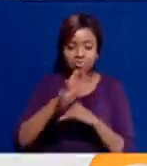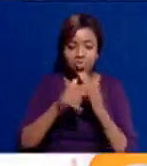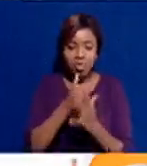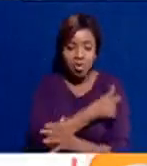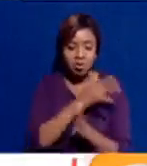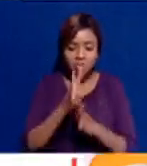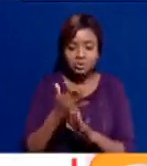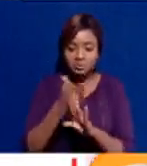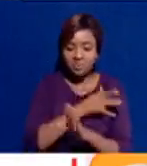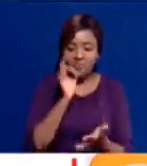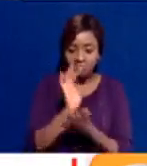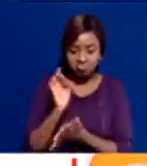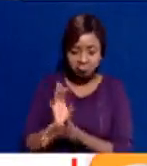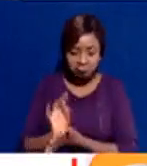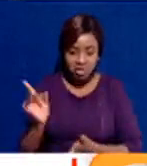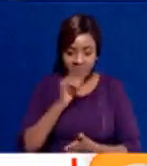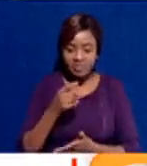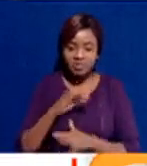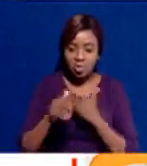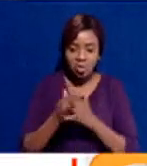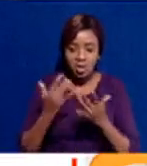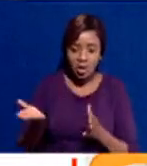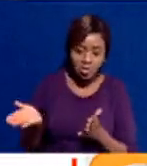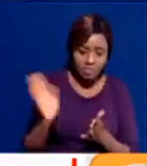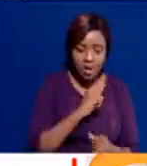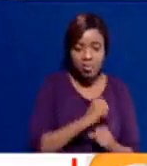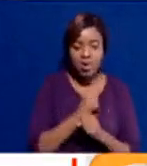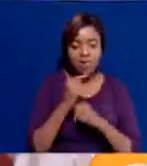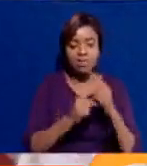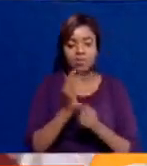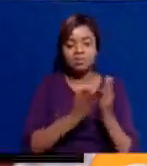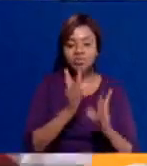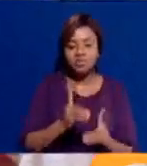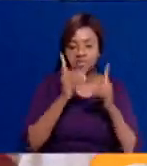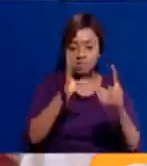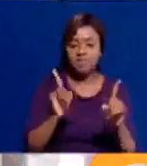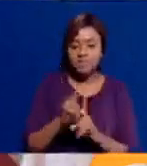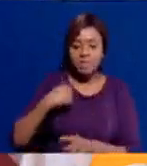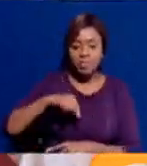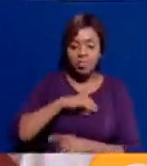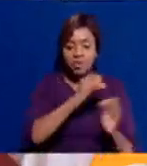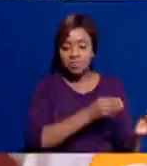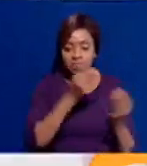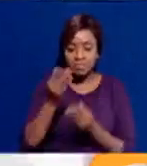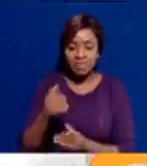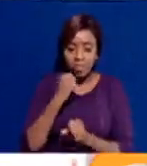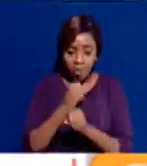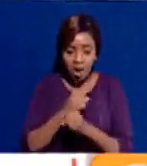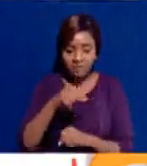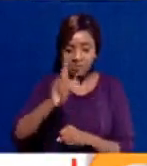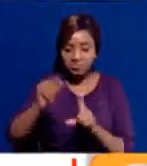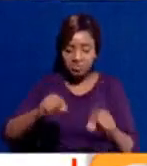walikuwa wamefutwa, turudisha kazi na anatufanyia kazi leo hii. Sisi tukiletewa housing hapa, wakati nyumba